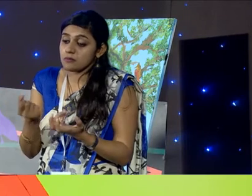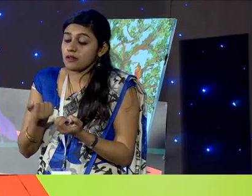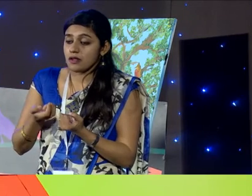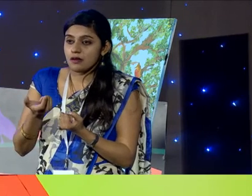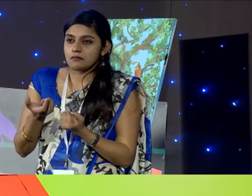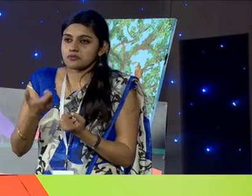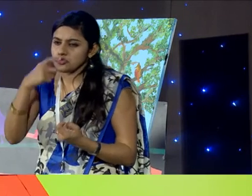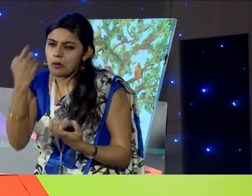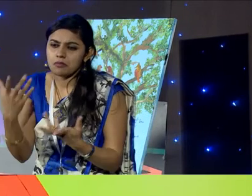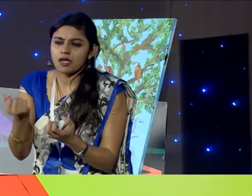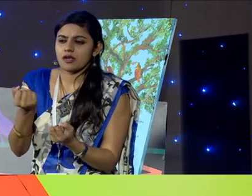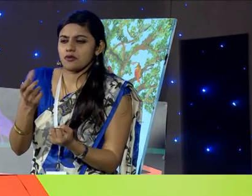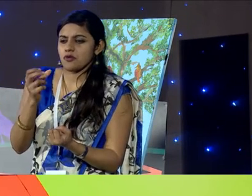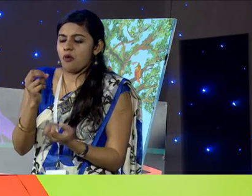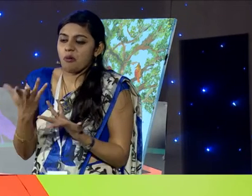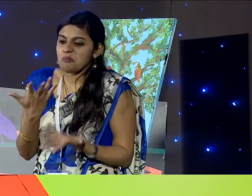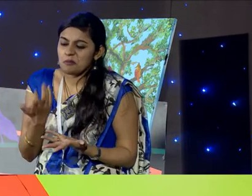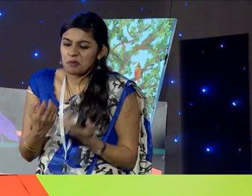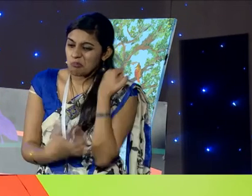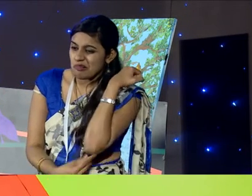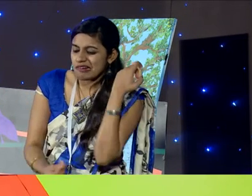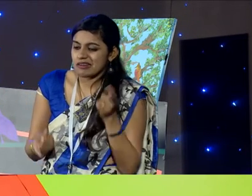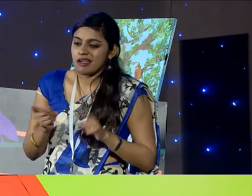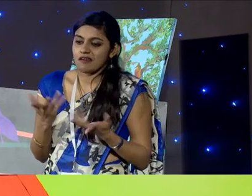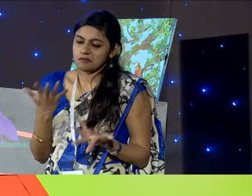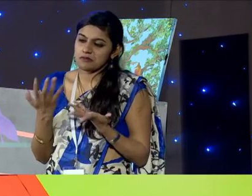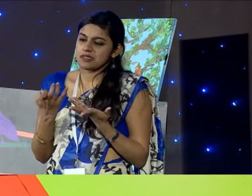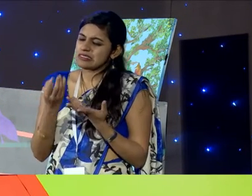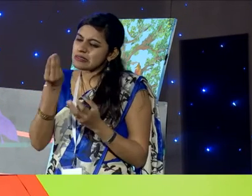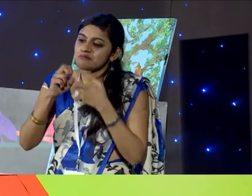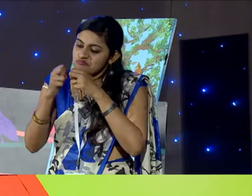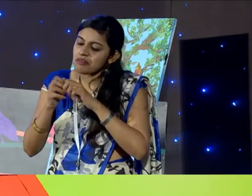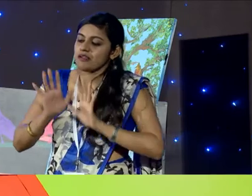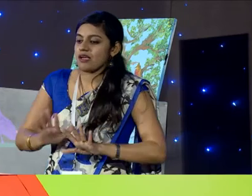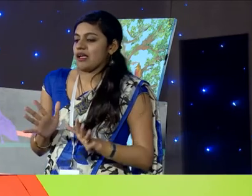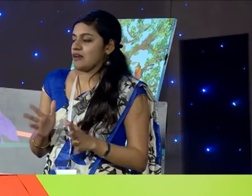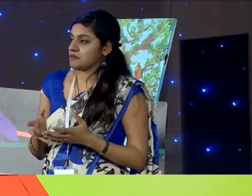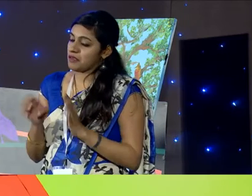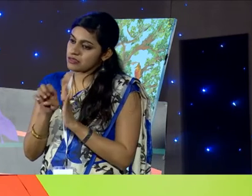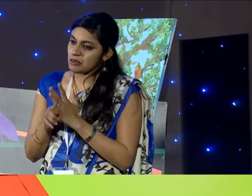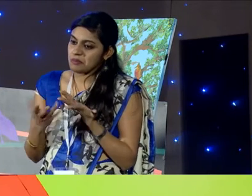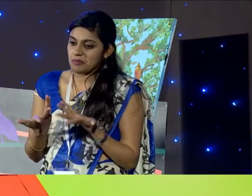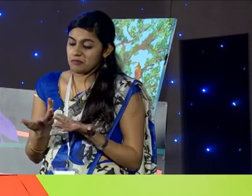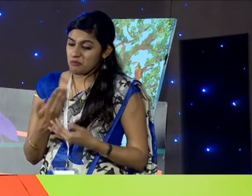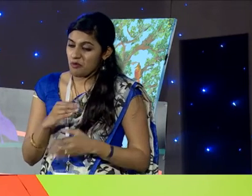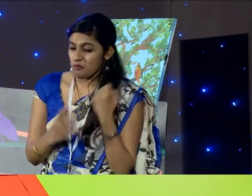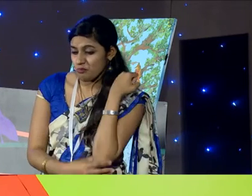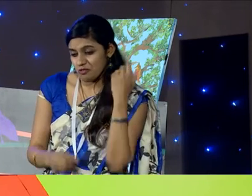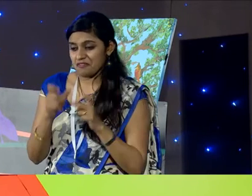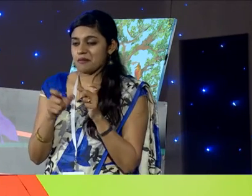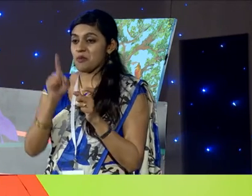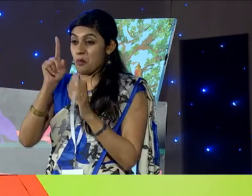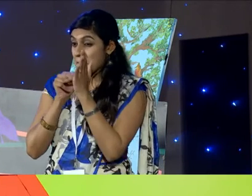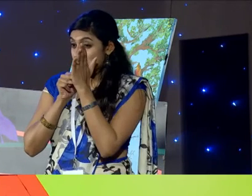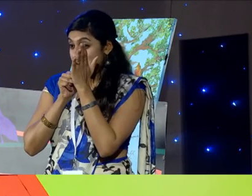lottery. They were born in the wrong place, at the wrong time, under the wrong circumstances. And you know, 1 million of these